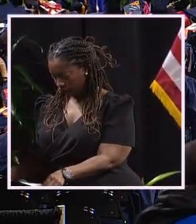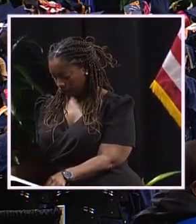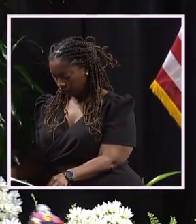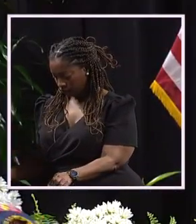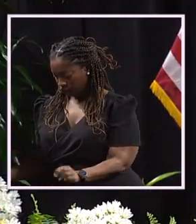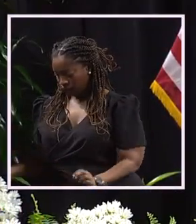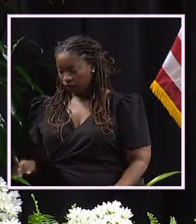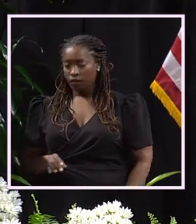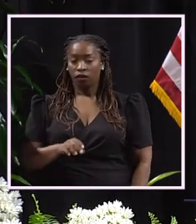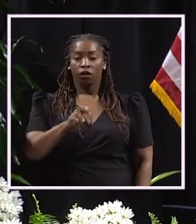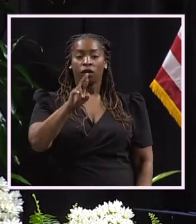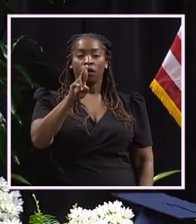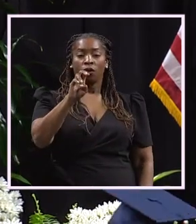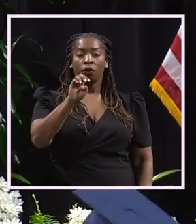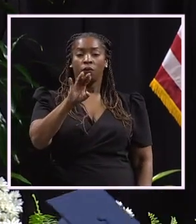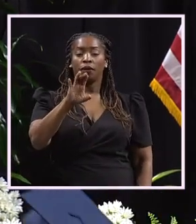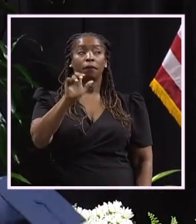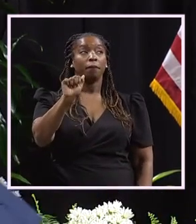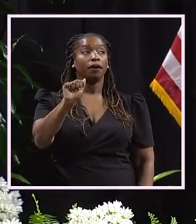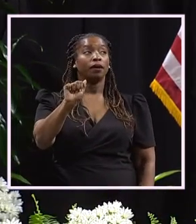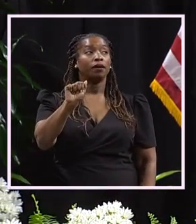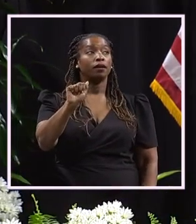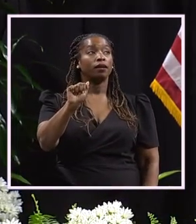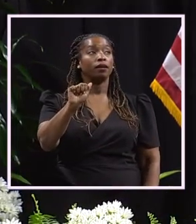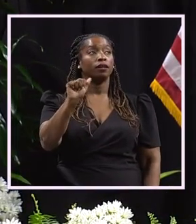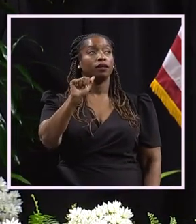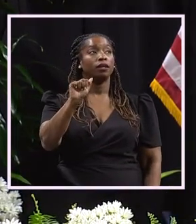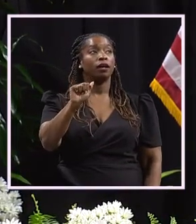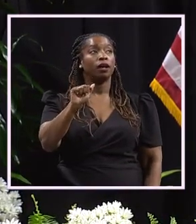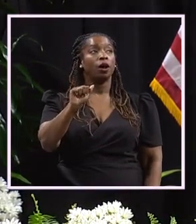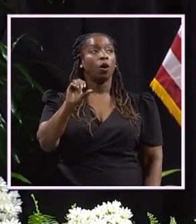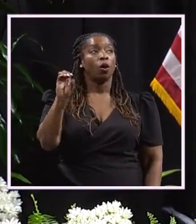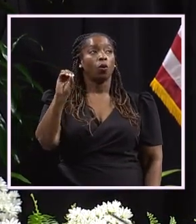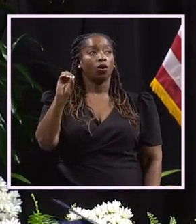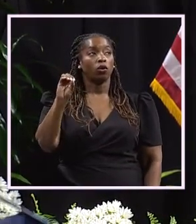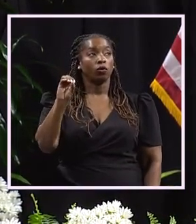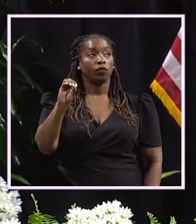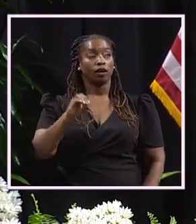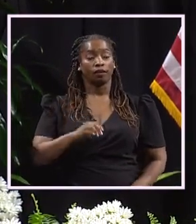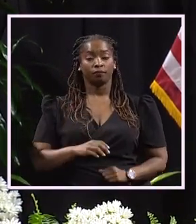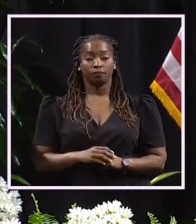Rebecca Aluafunke Okonefwa.